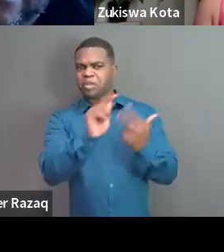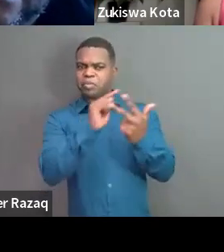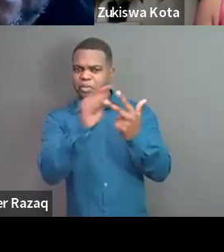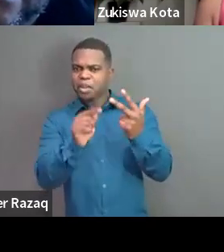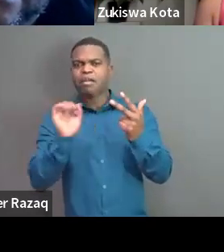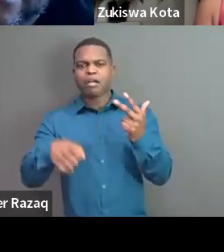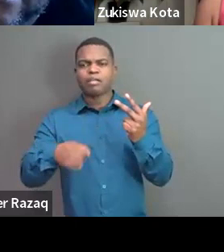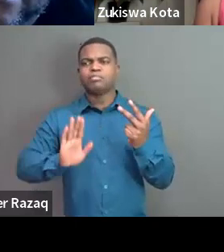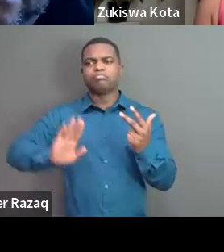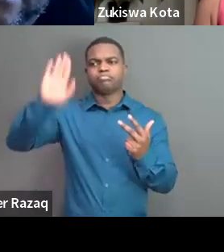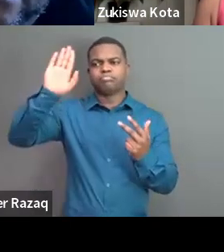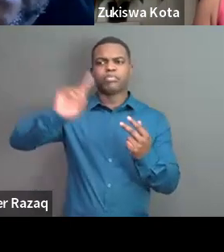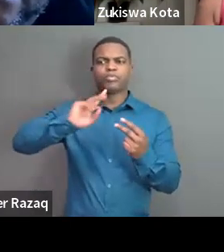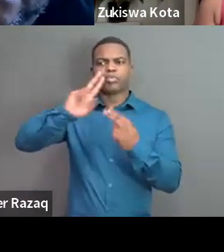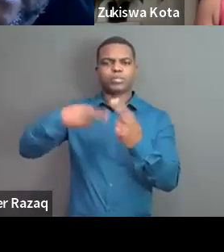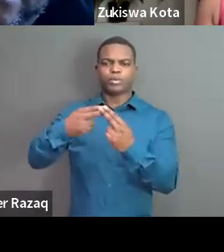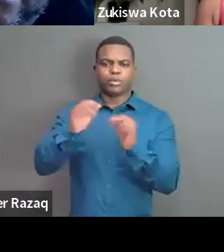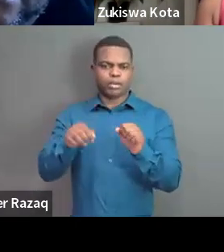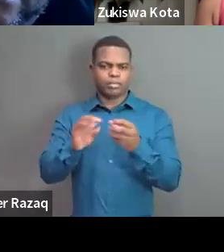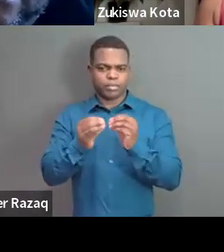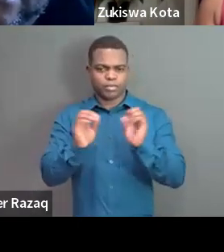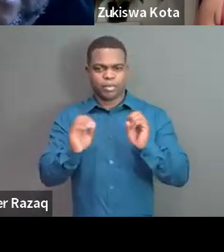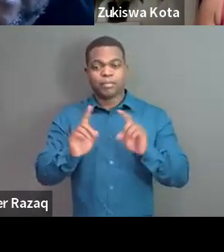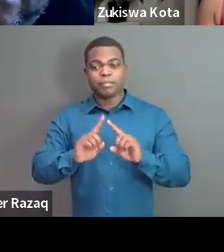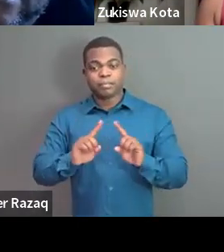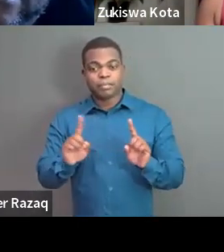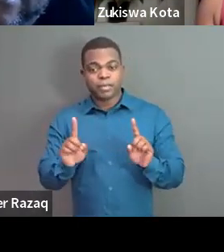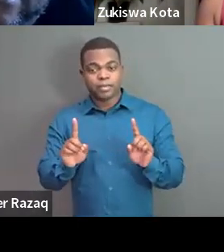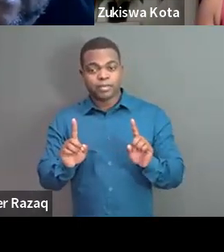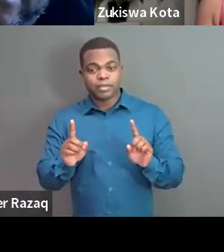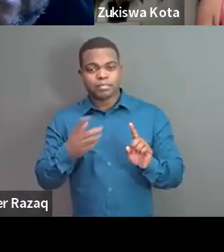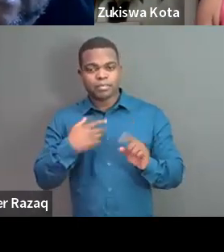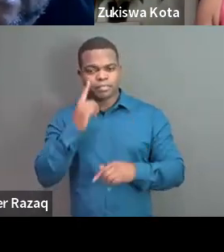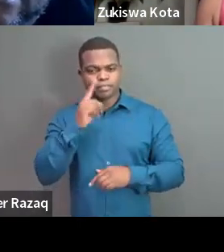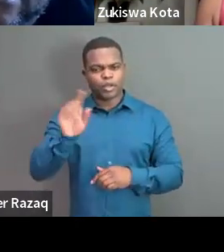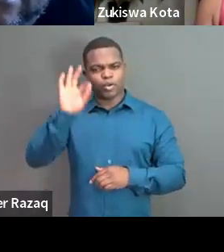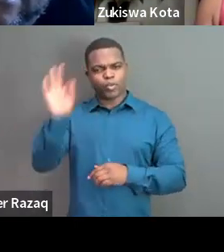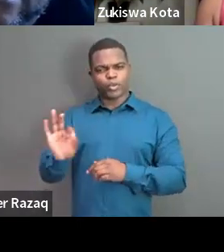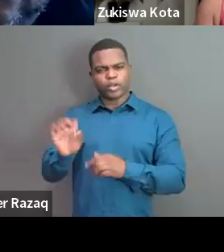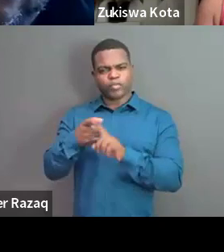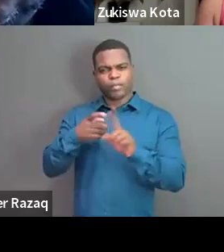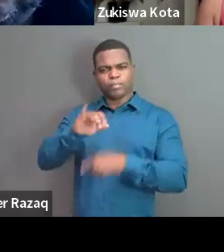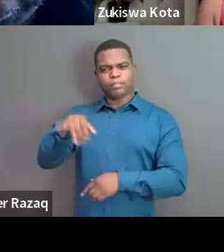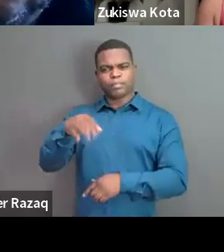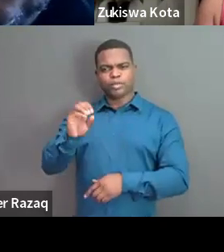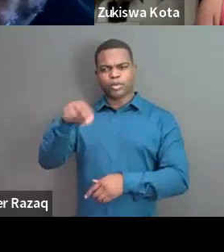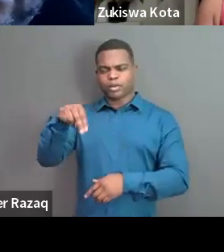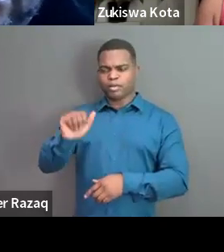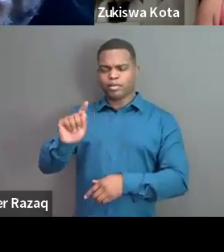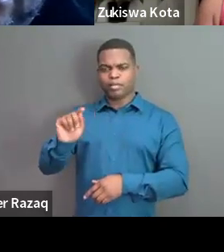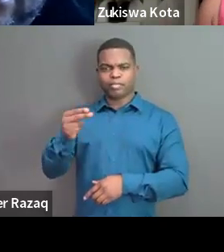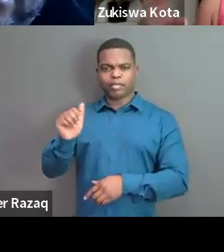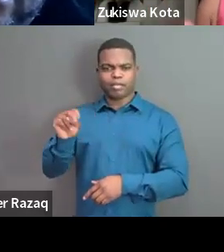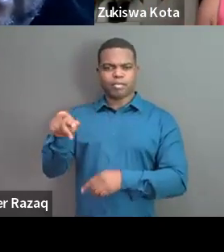quite an interesting one. And he asks, or they ask, are there other communities that would